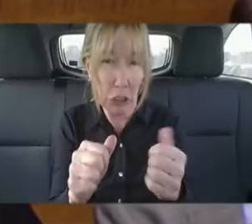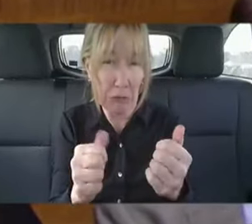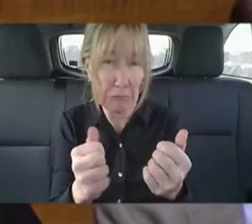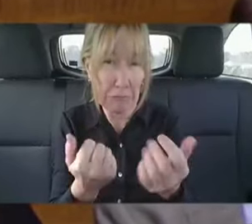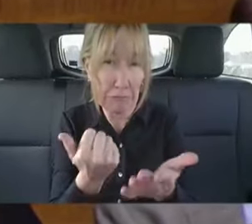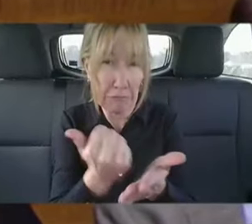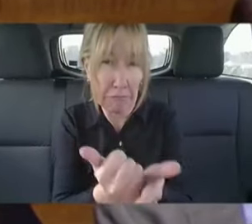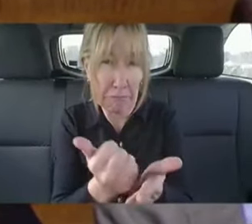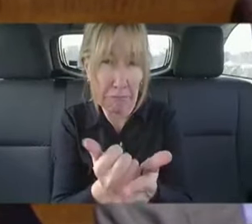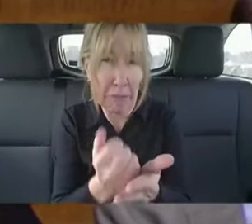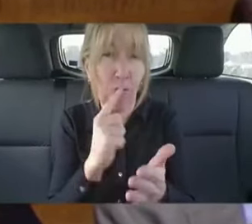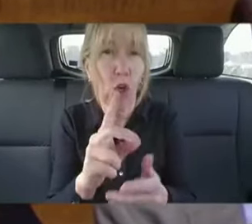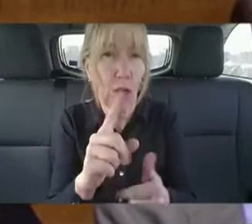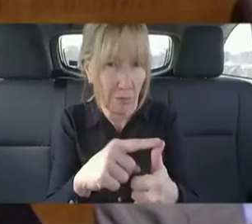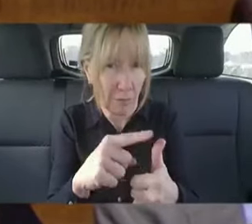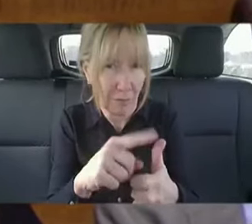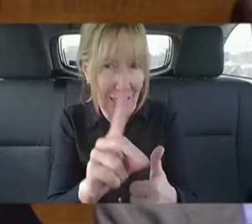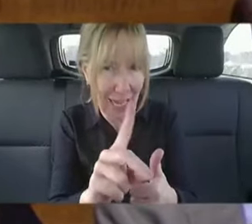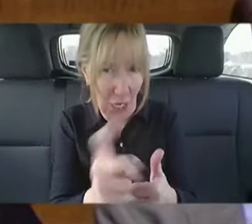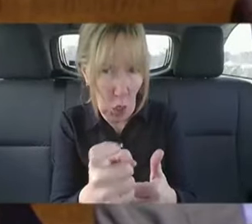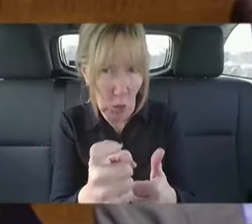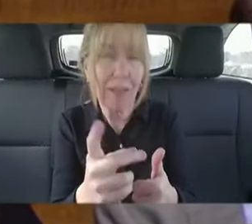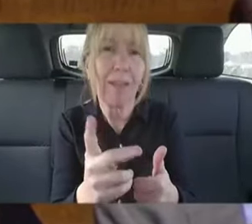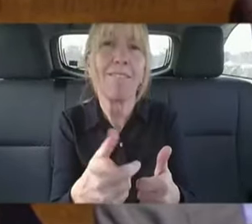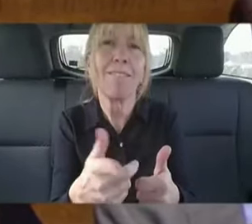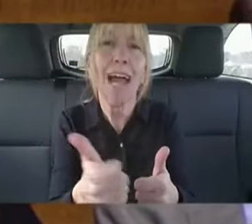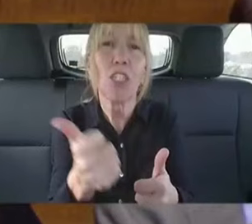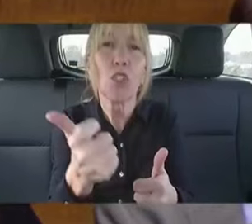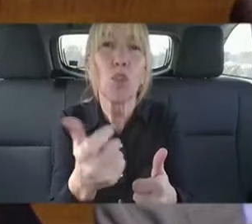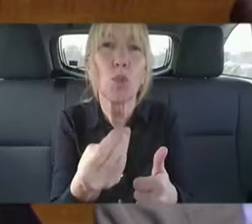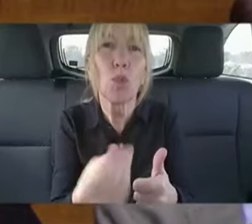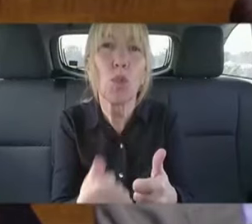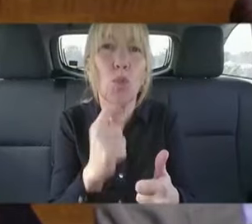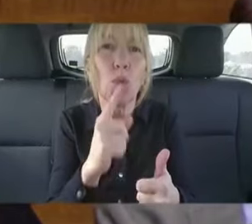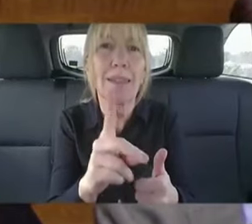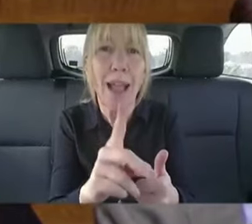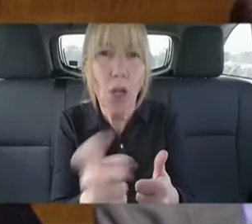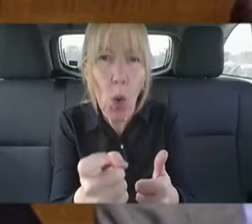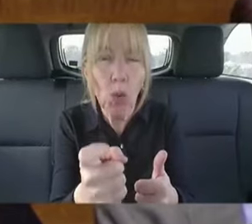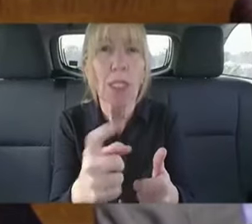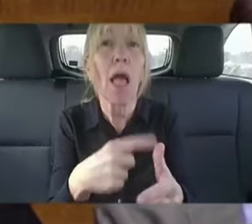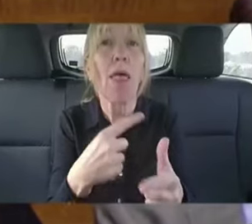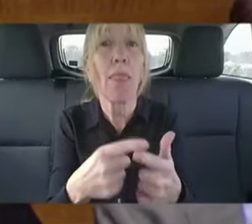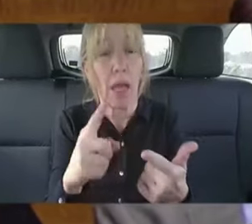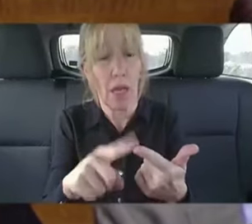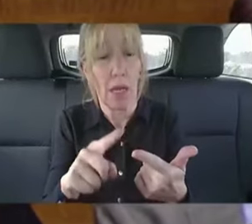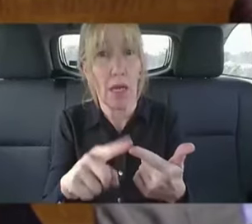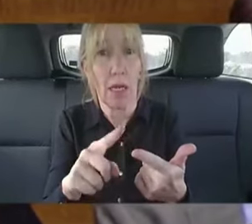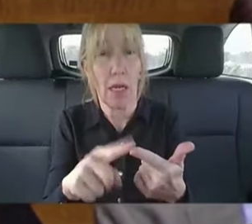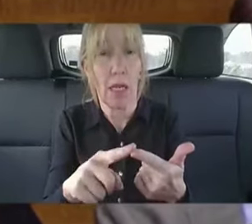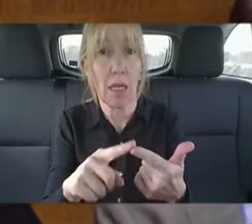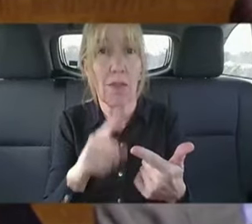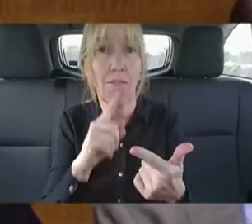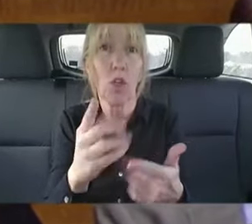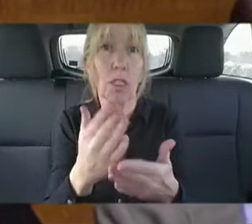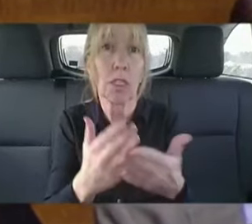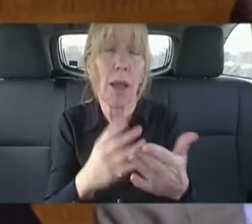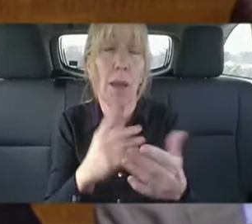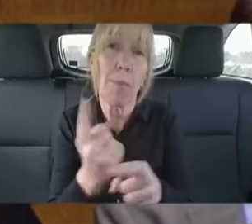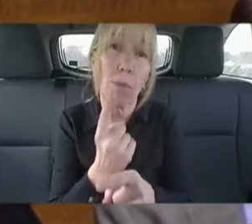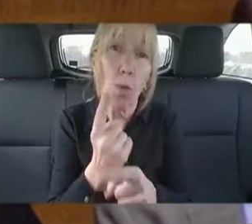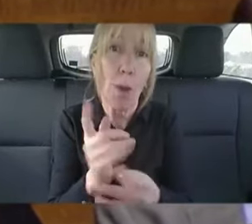diagnosis, being able to get a faster solution to diagnosis, but then also in terms of getting to some appropriate